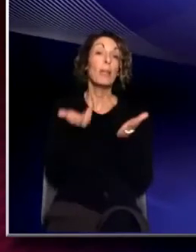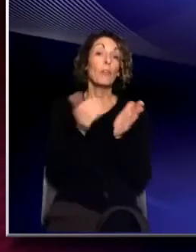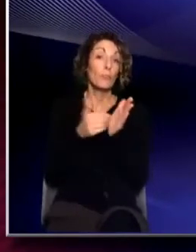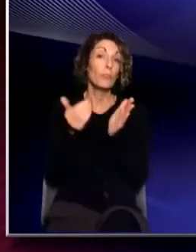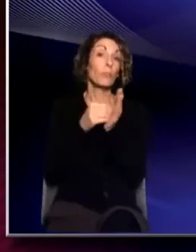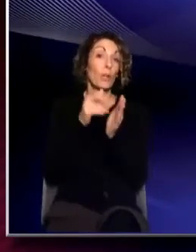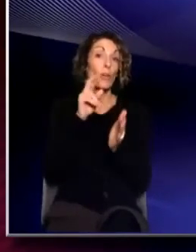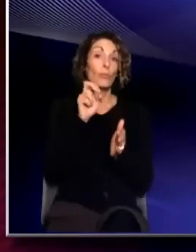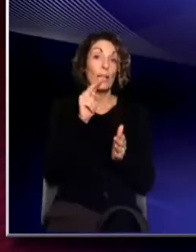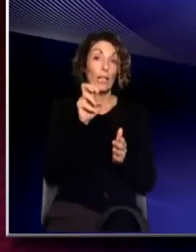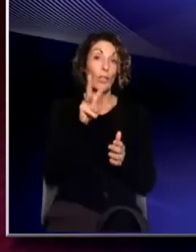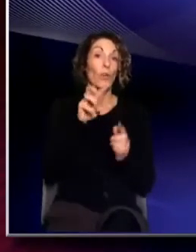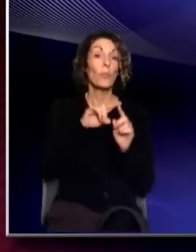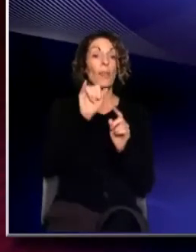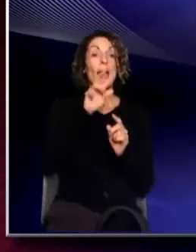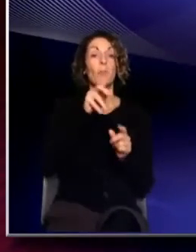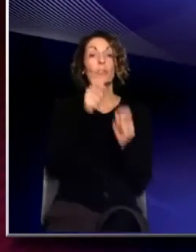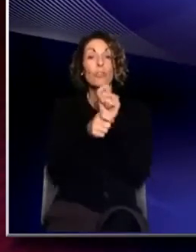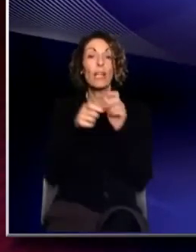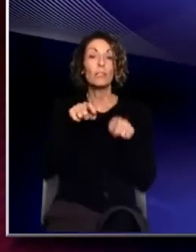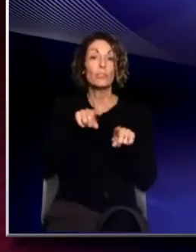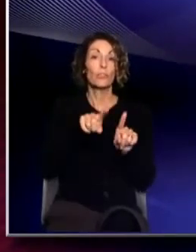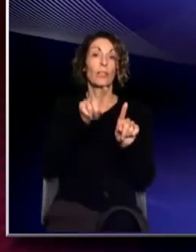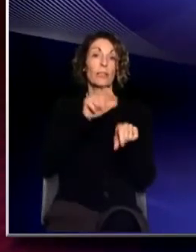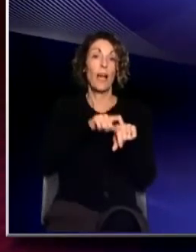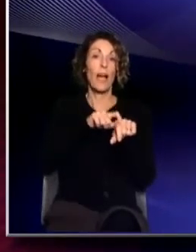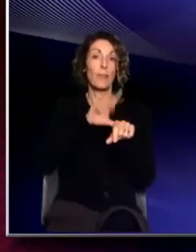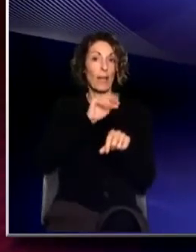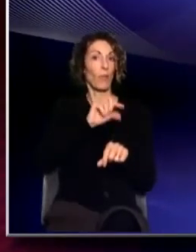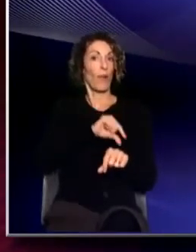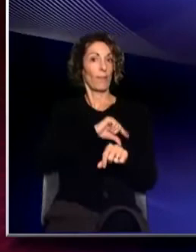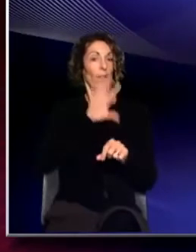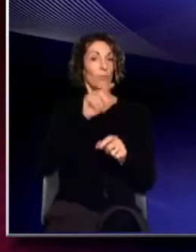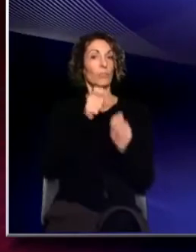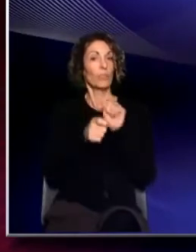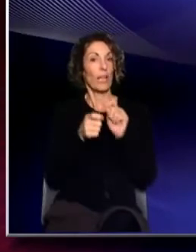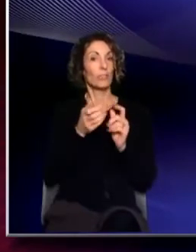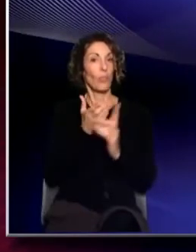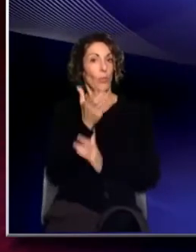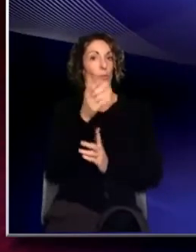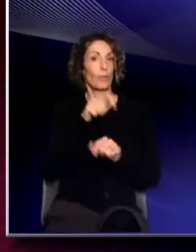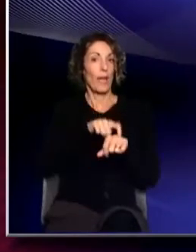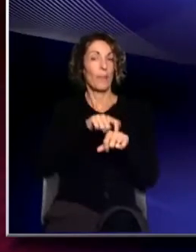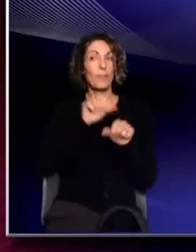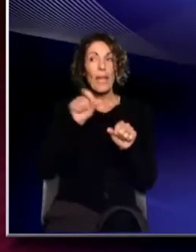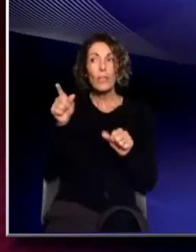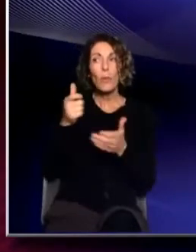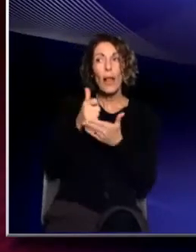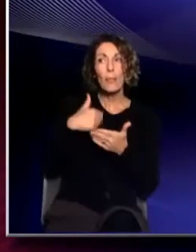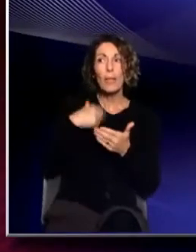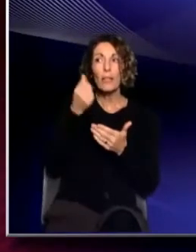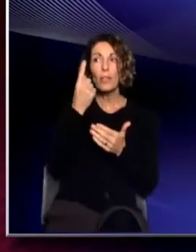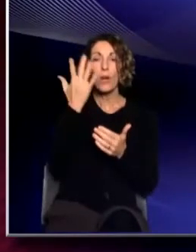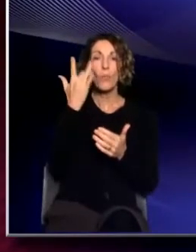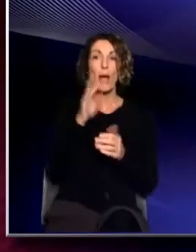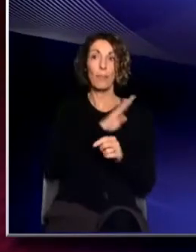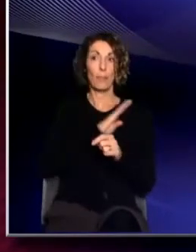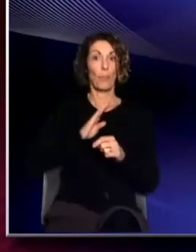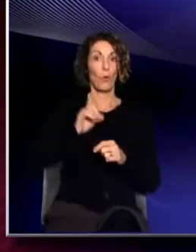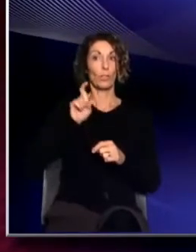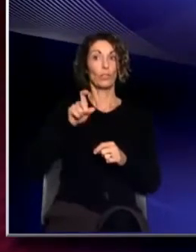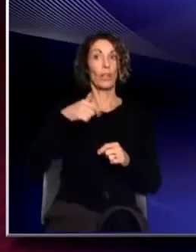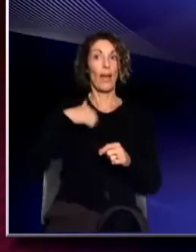time. Qualifications change over time, and can you help me understand why the board should have that discretion as opposed to